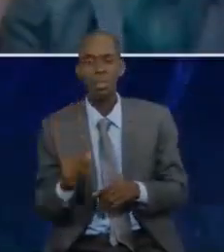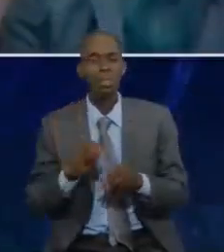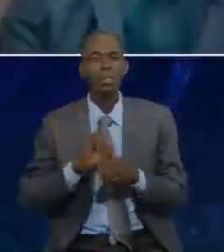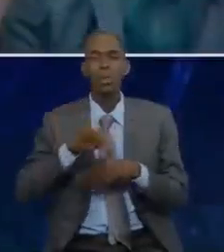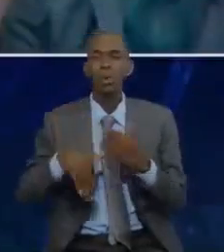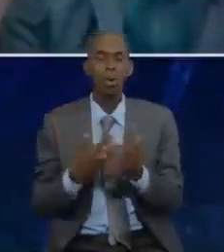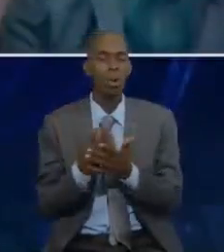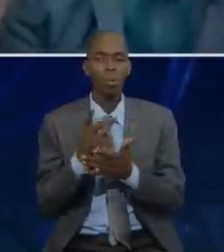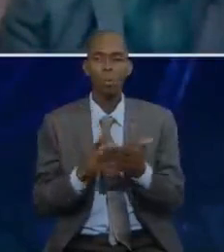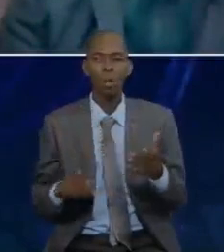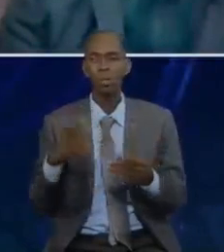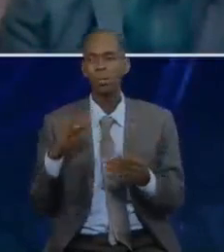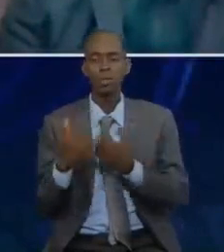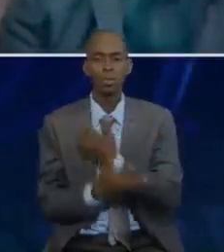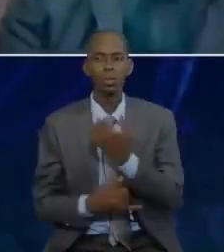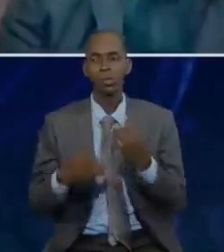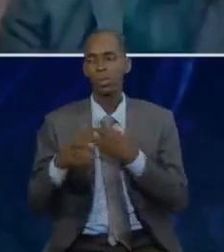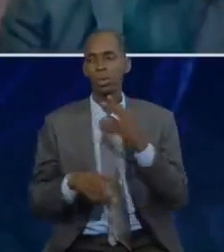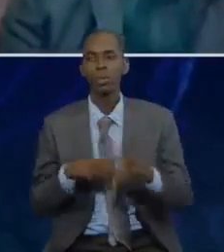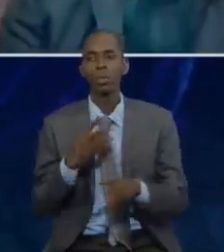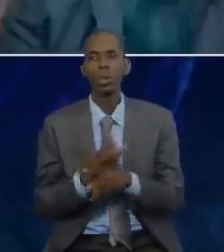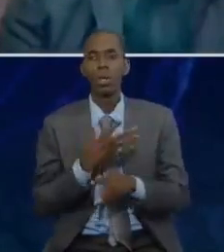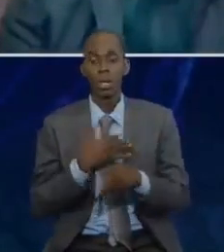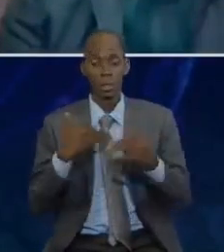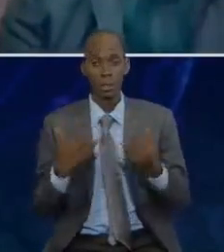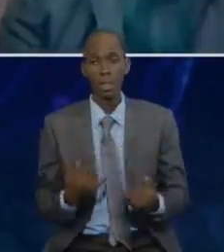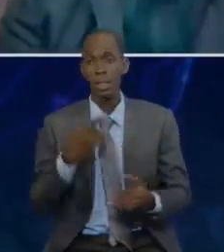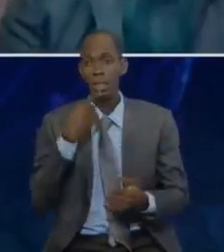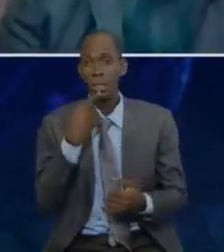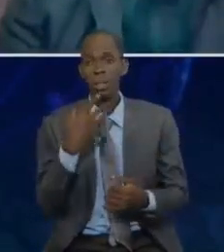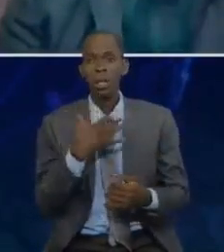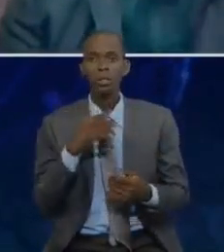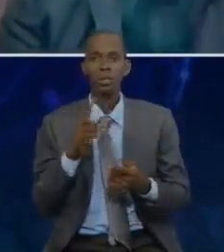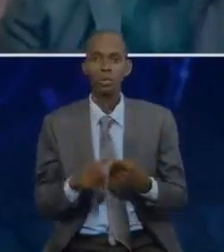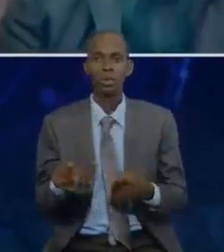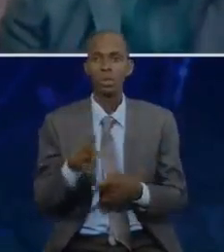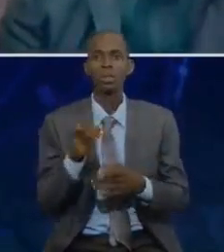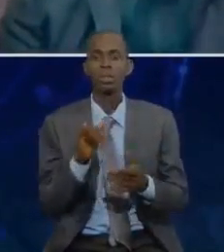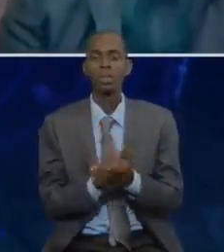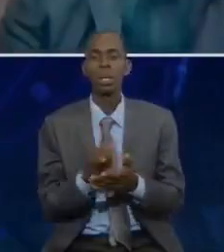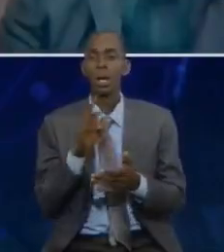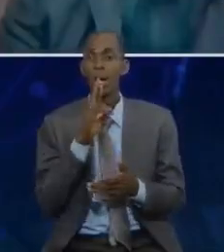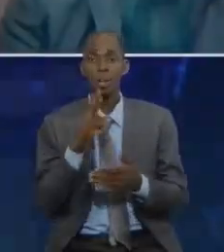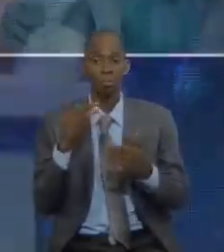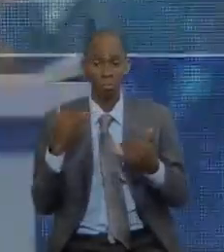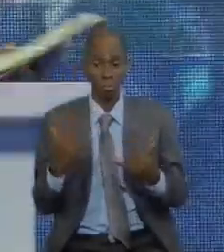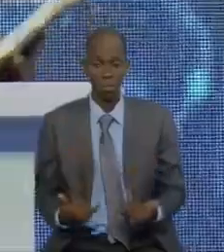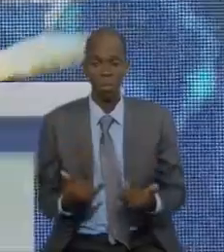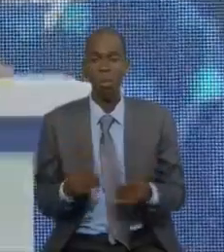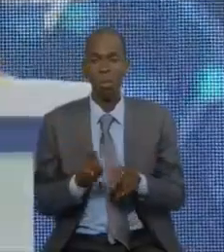world. And then he says, now unto them that were nigh, he also preached to the